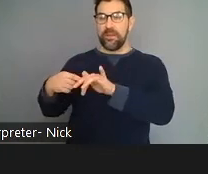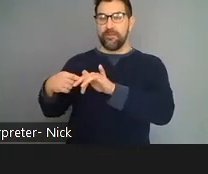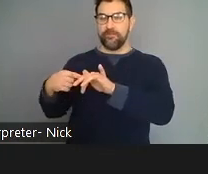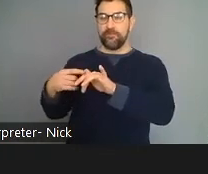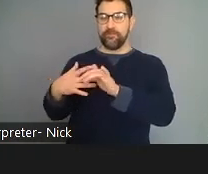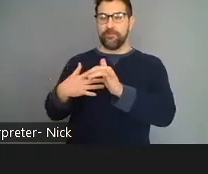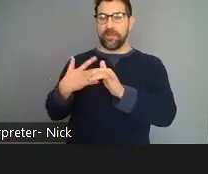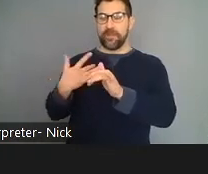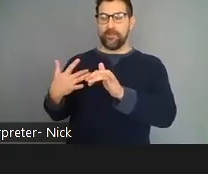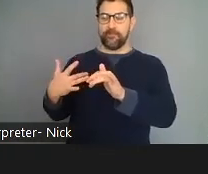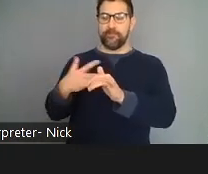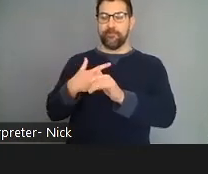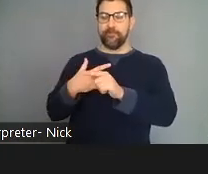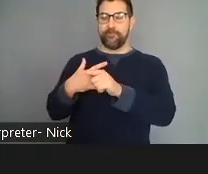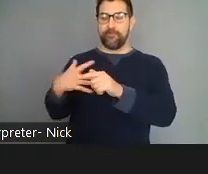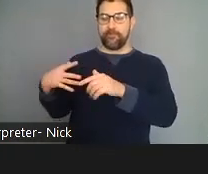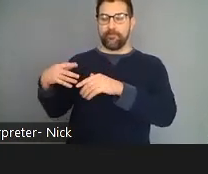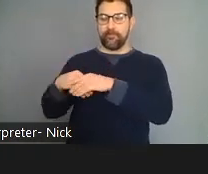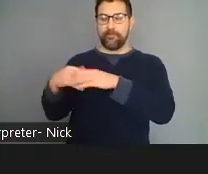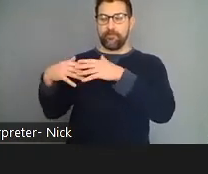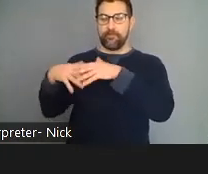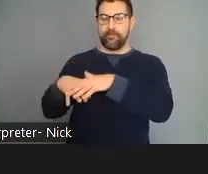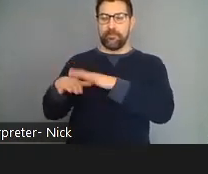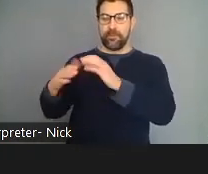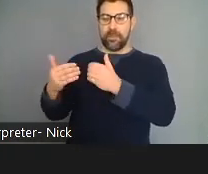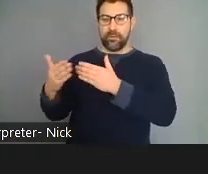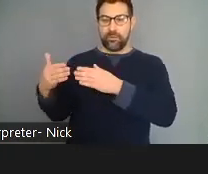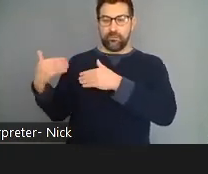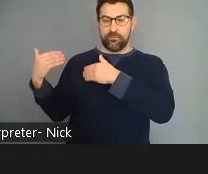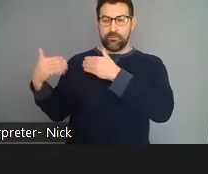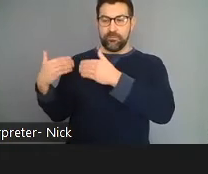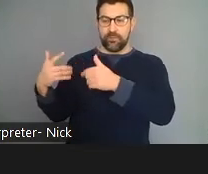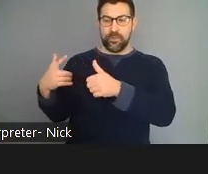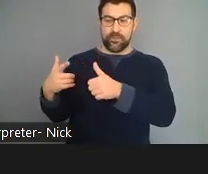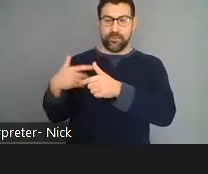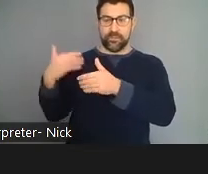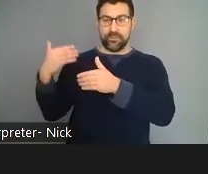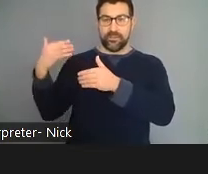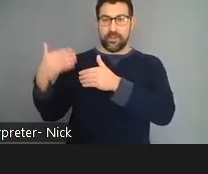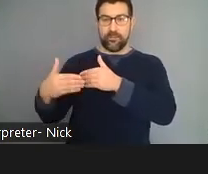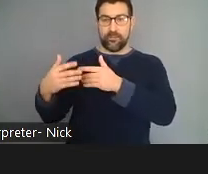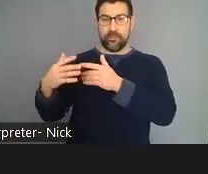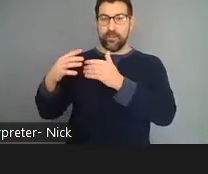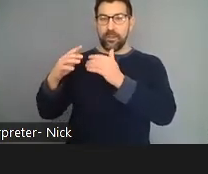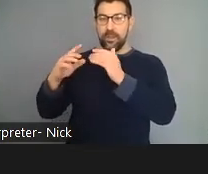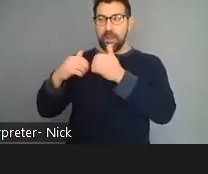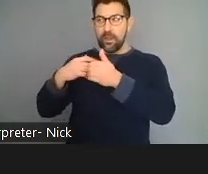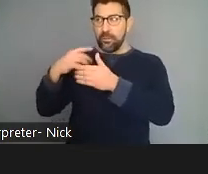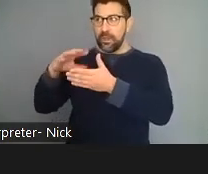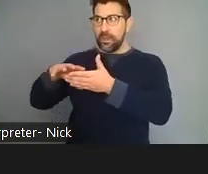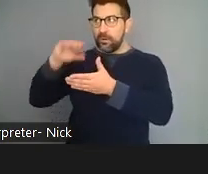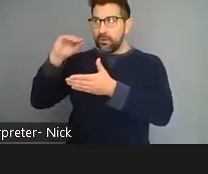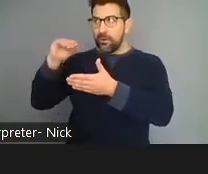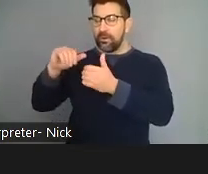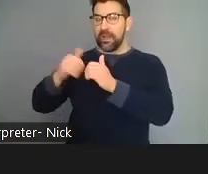feeling it and being in those classrooms, the first step that we take to talk about how do we learn or talk about how